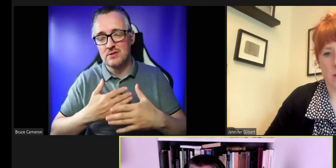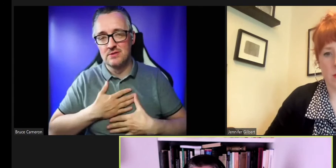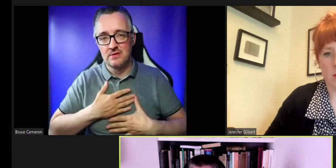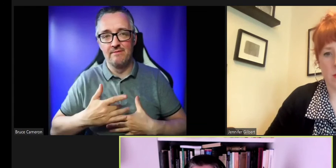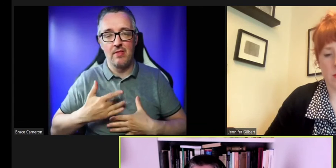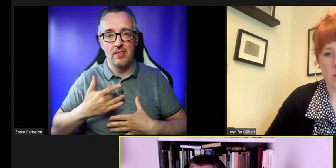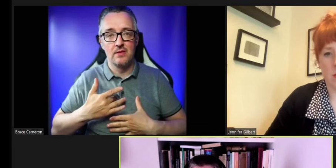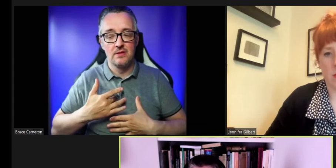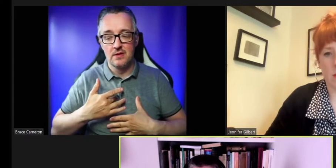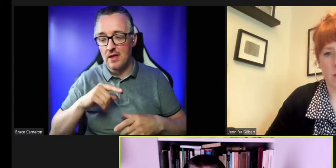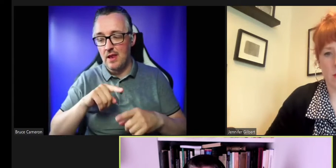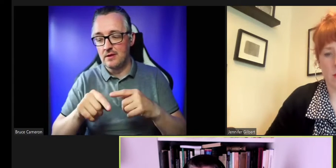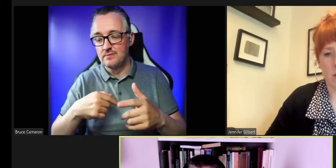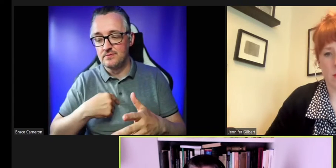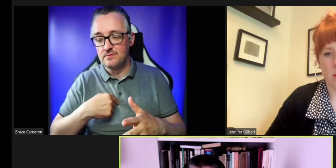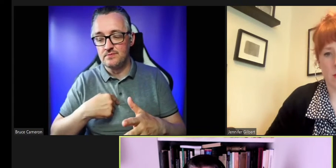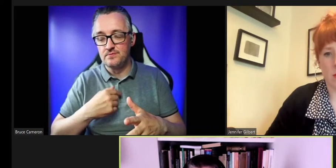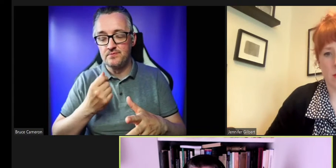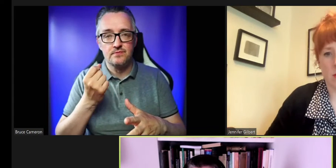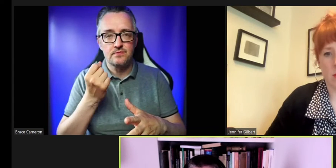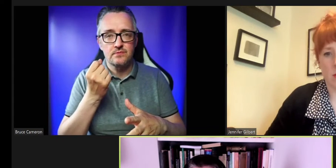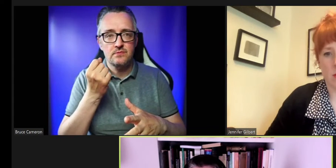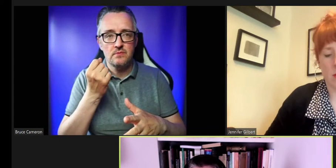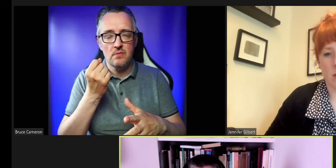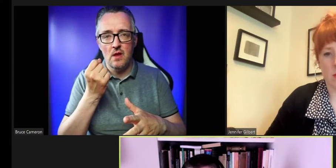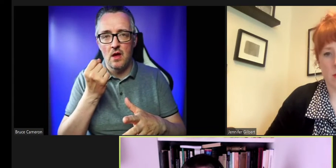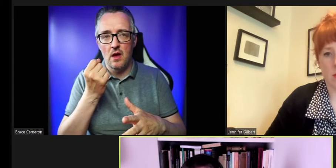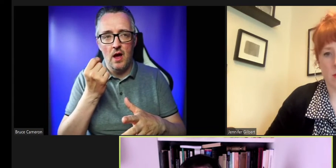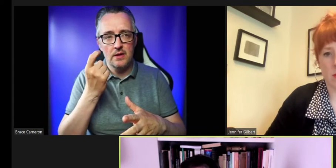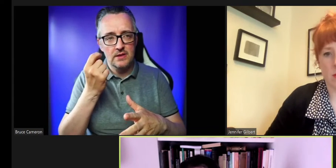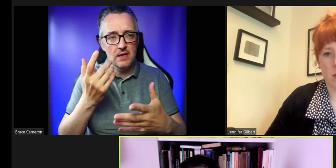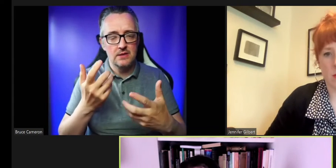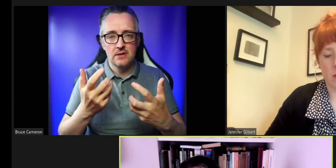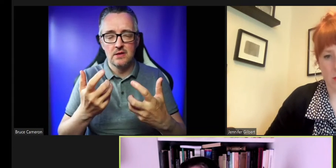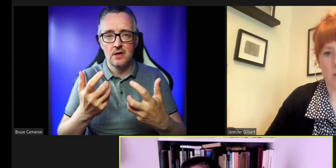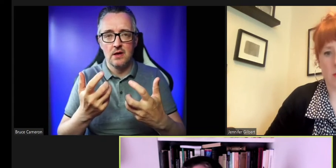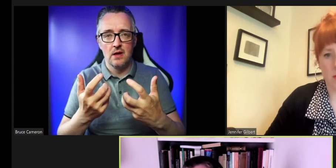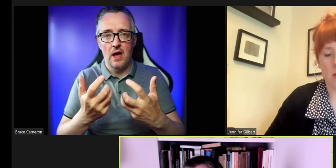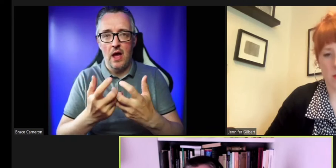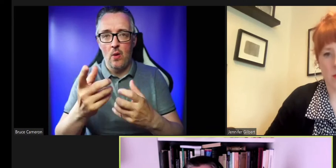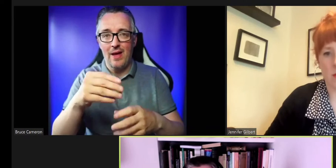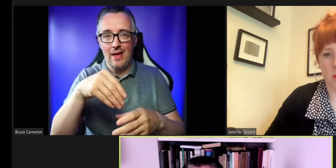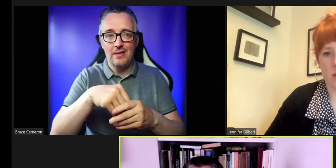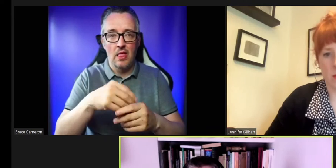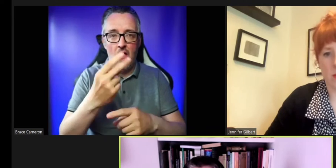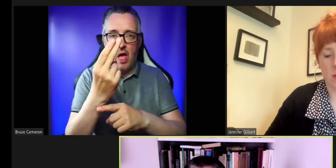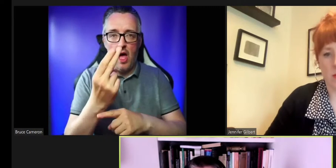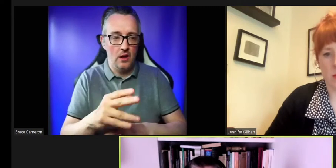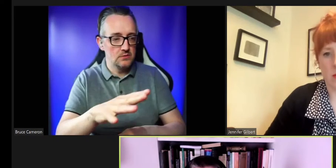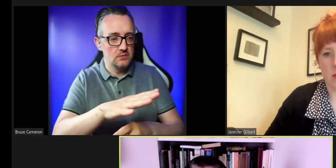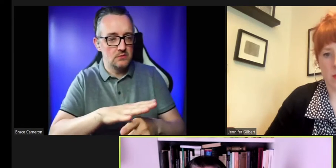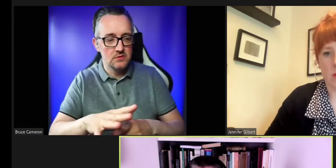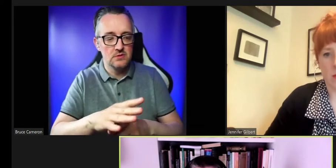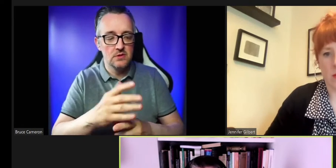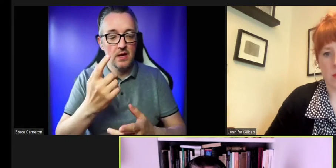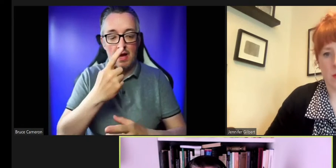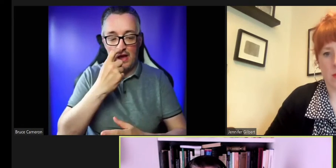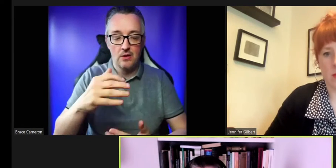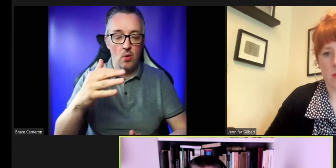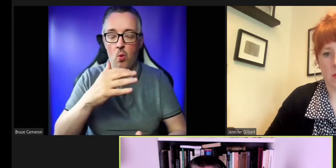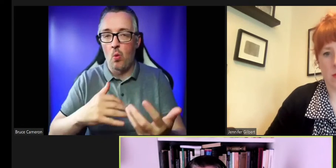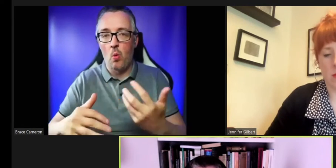bit like understanding where you are within the sector as well, which can be really complicated